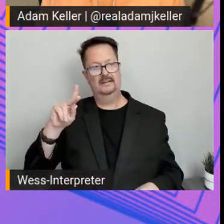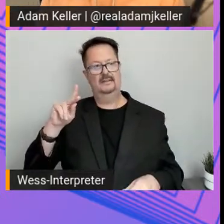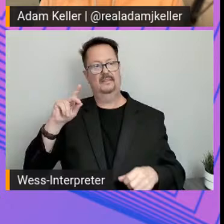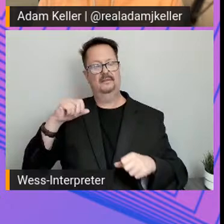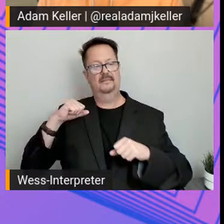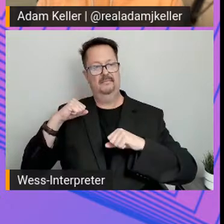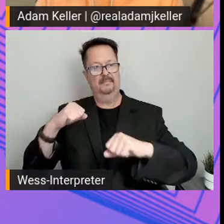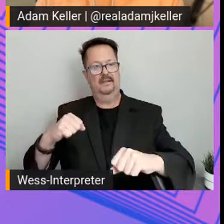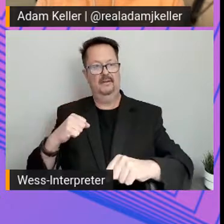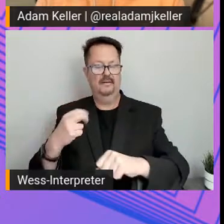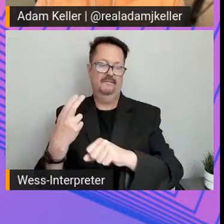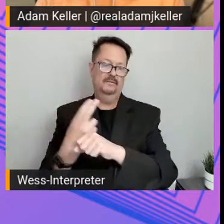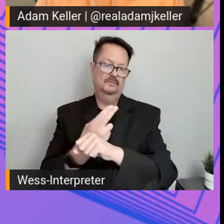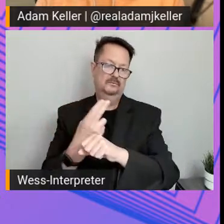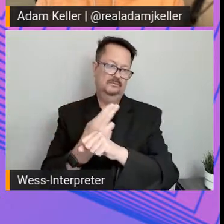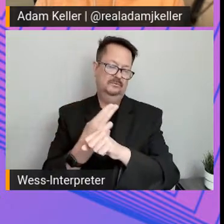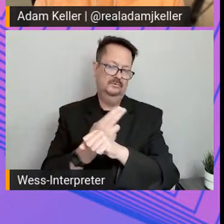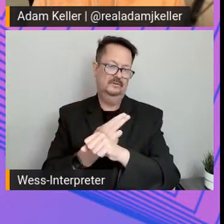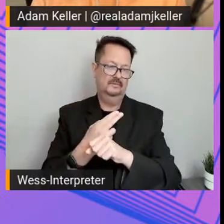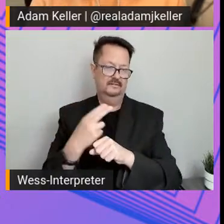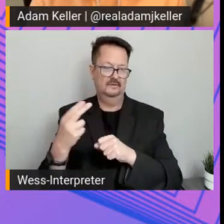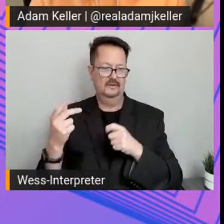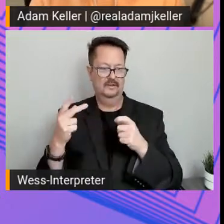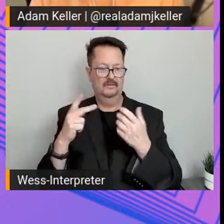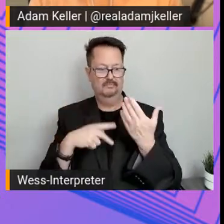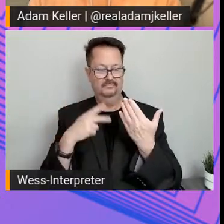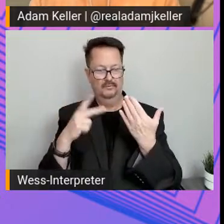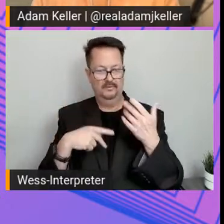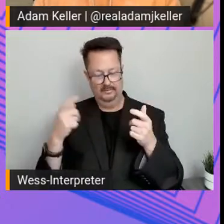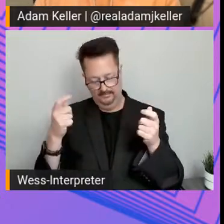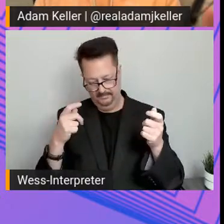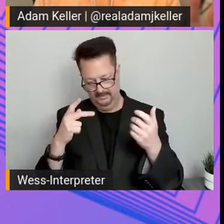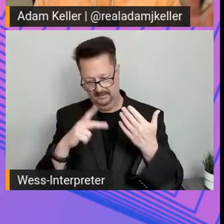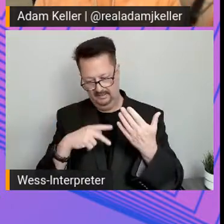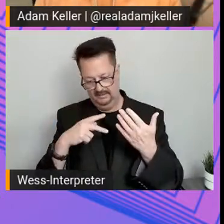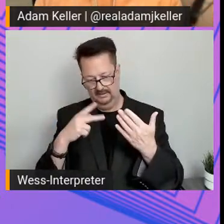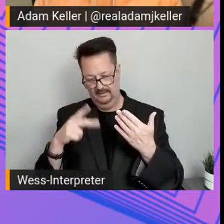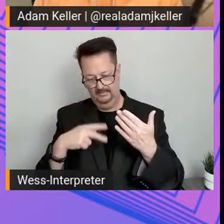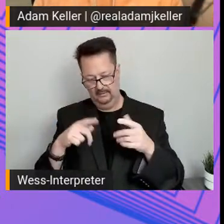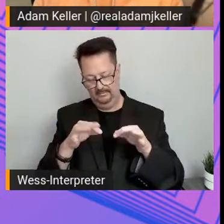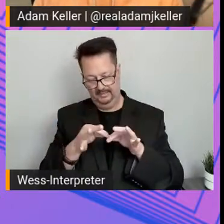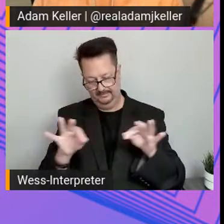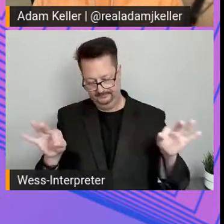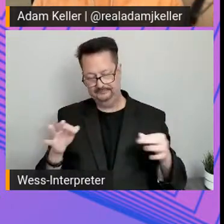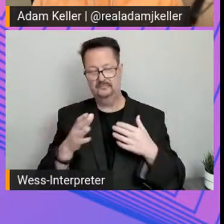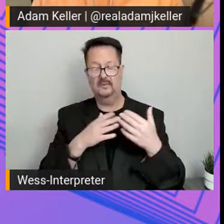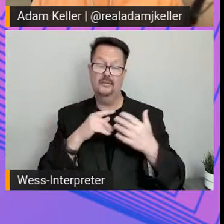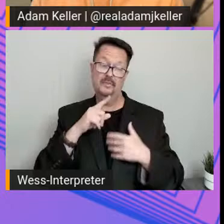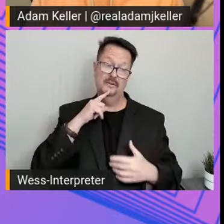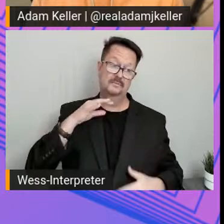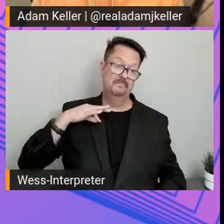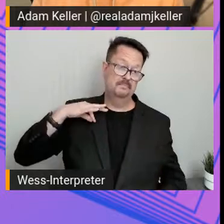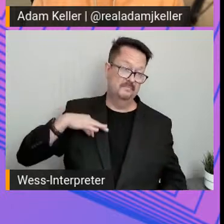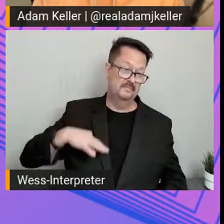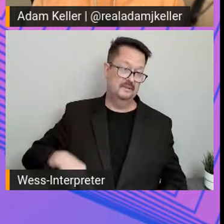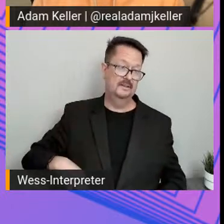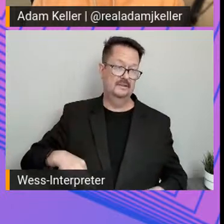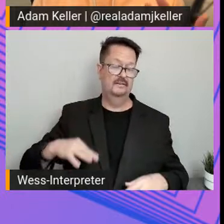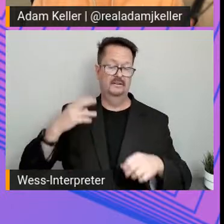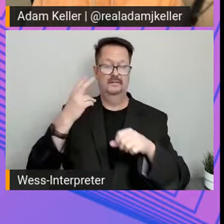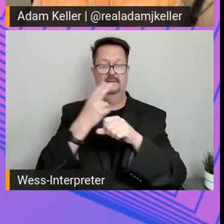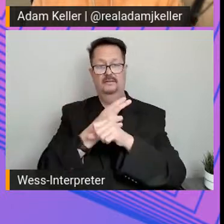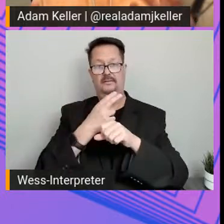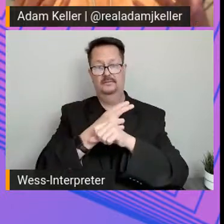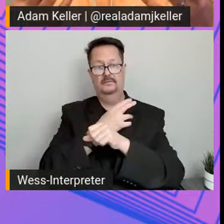which we'll talk about in just a little bit. So there's many benefits to using infrastructure as code, whether that's security,